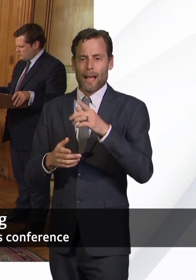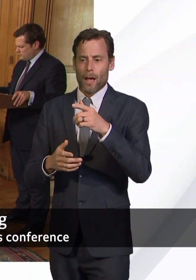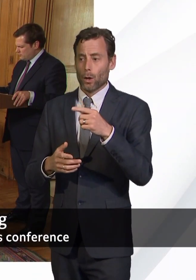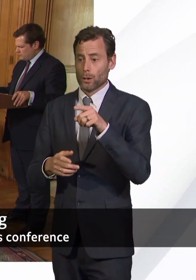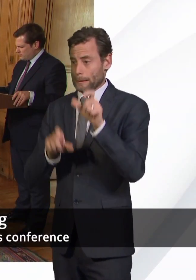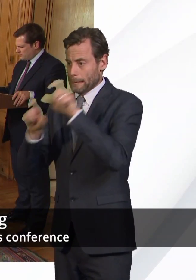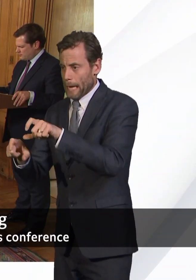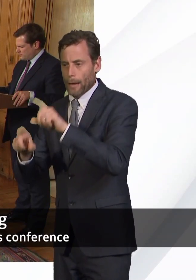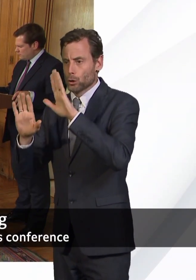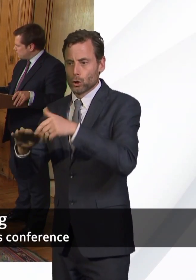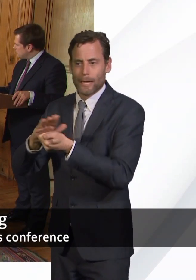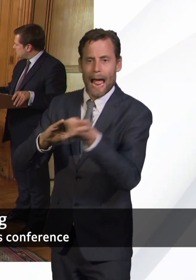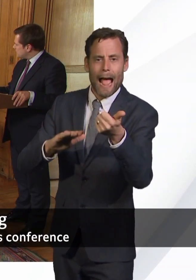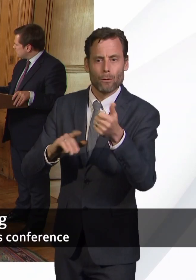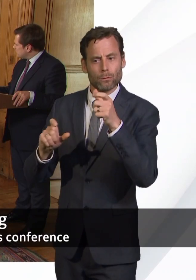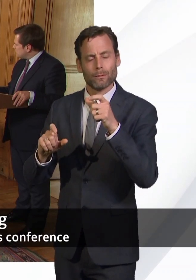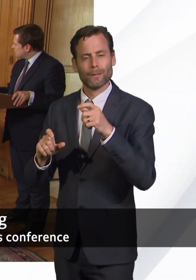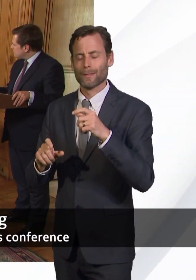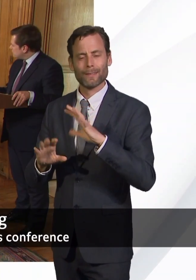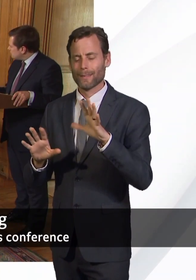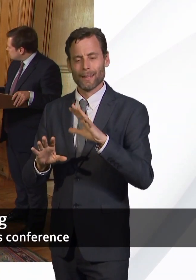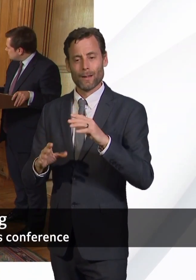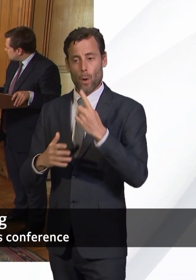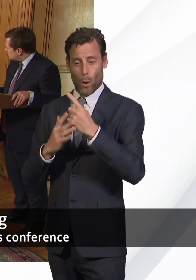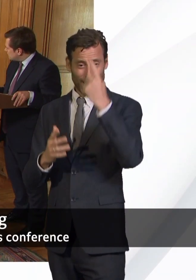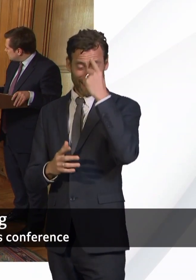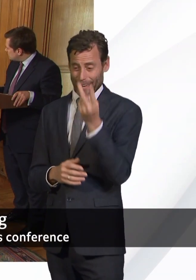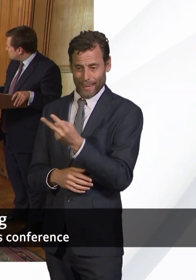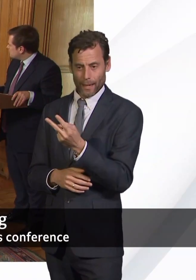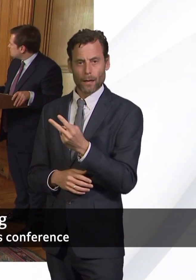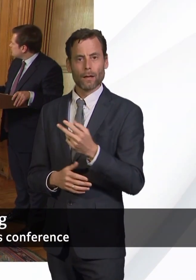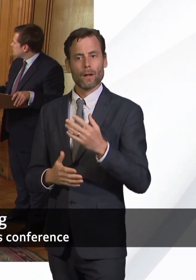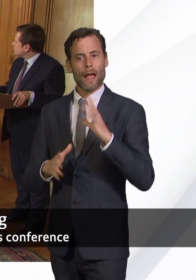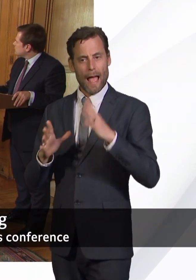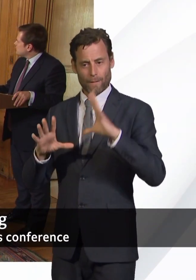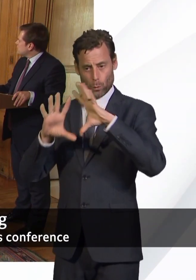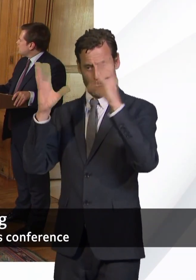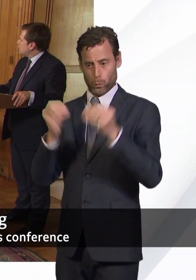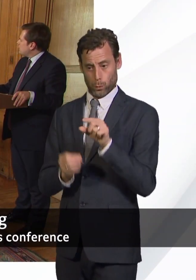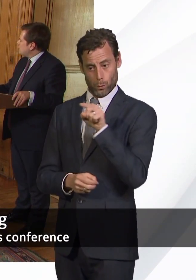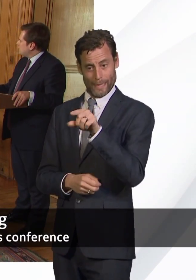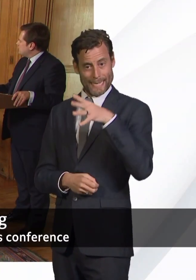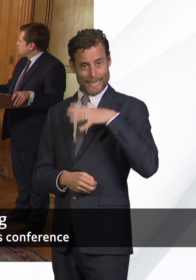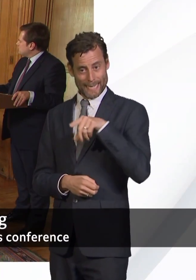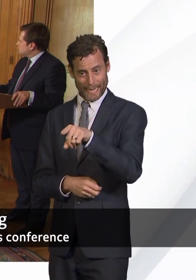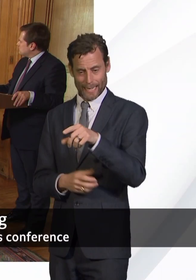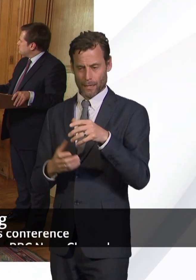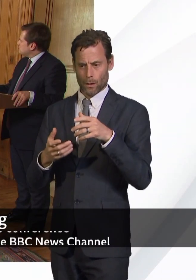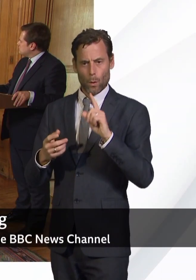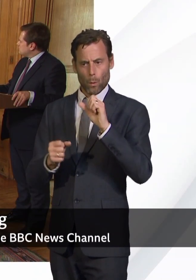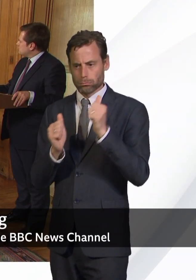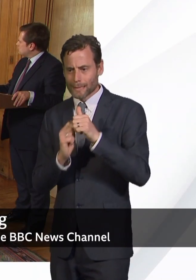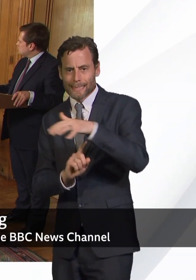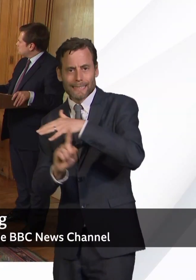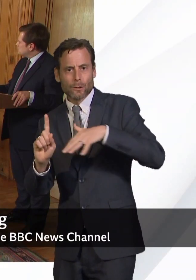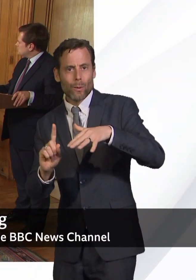disease in a care home. But I think in the context of the point you were making, throughout this outbreak, and it would be